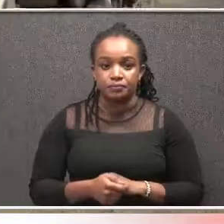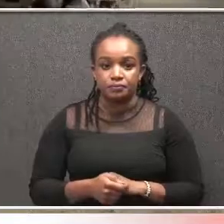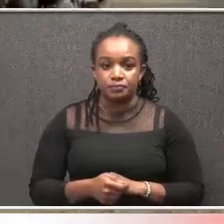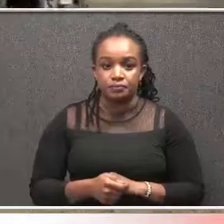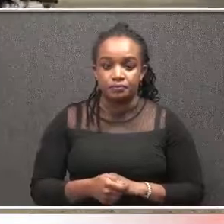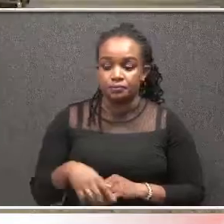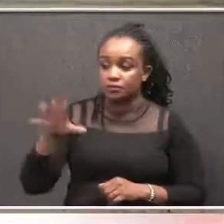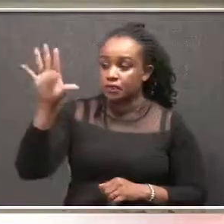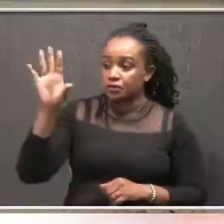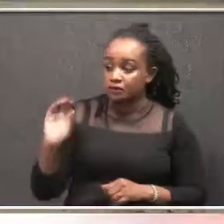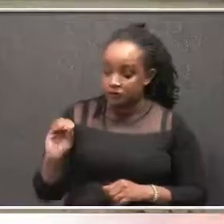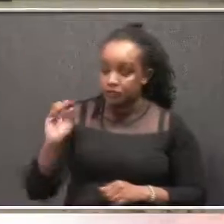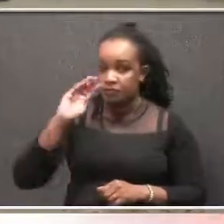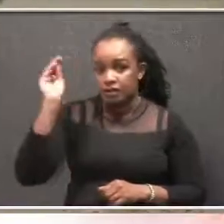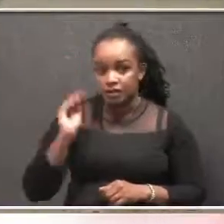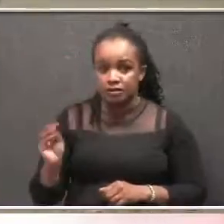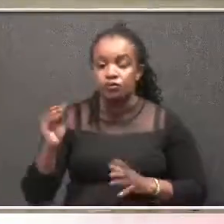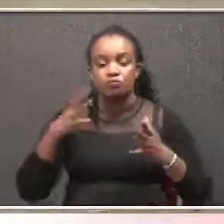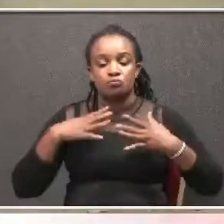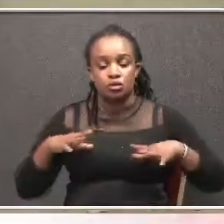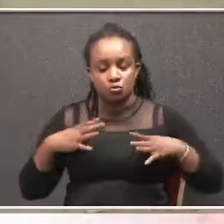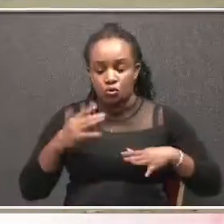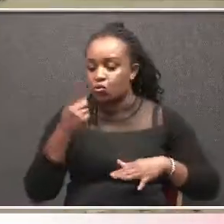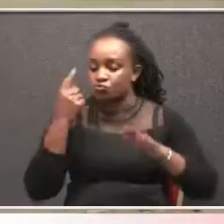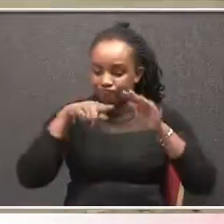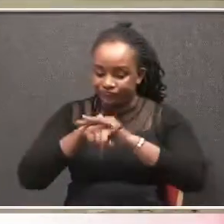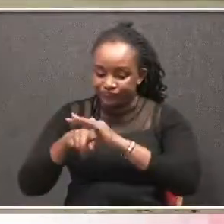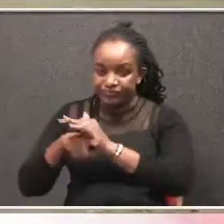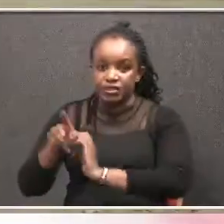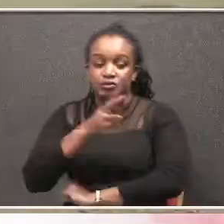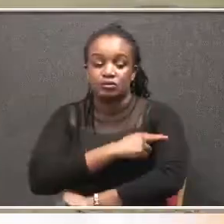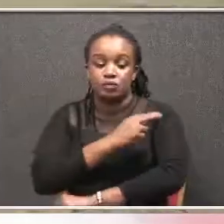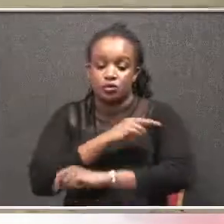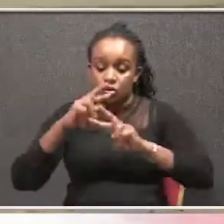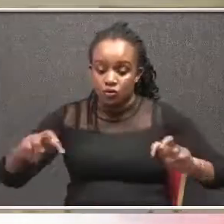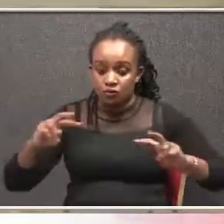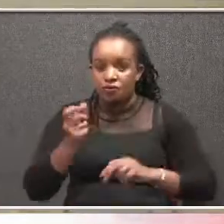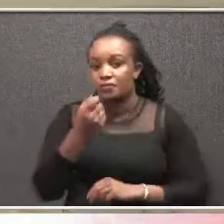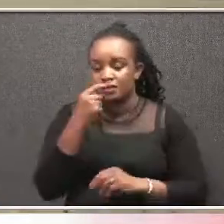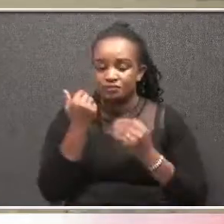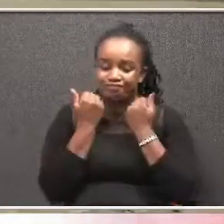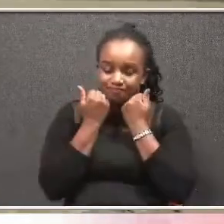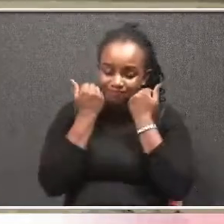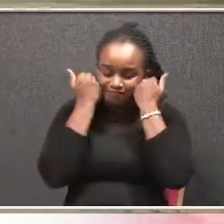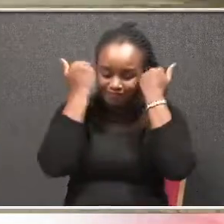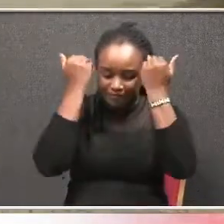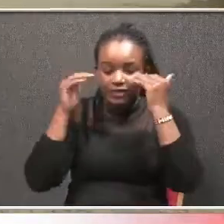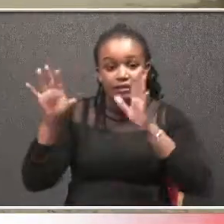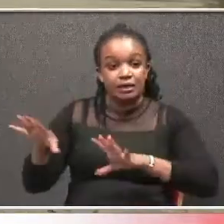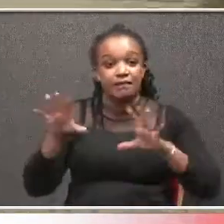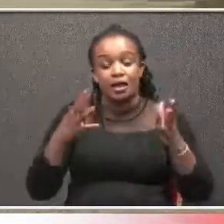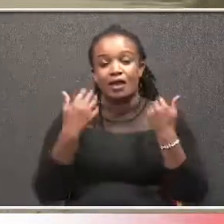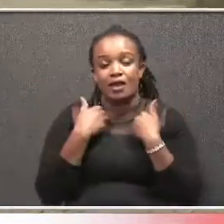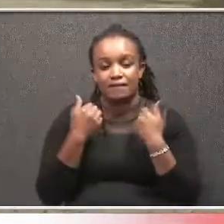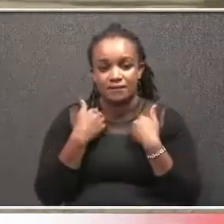50% of every patient that walks into any hospital seeking treatment suffer from depression, but only 4% of this